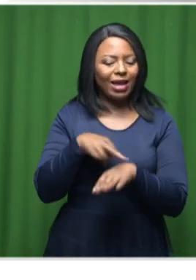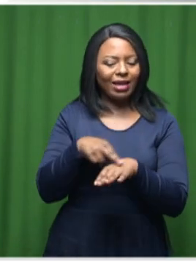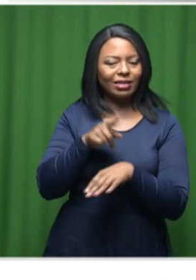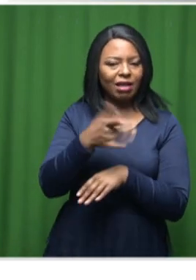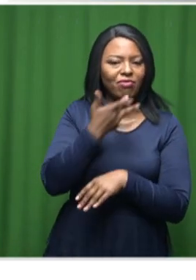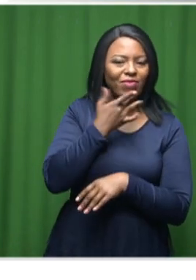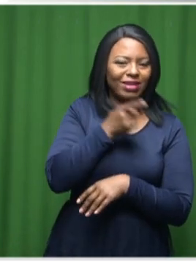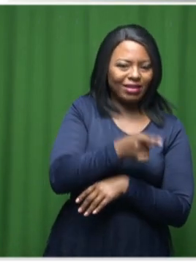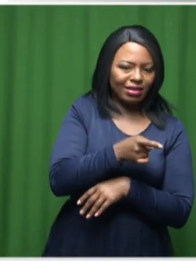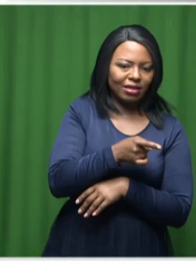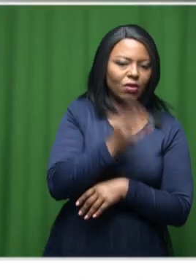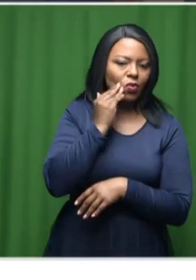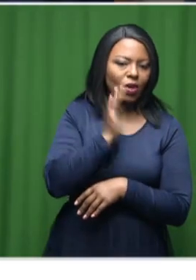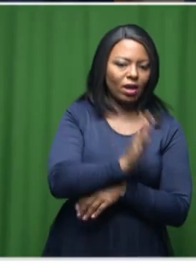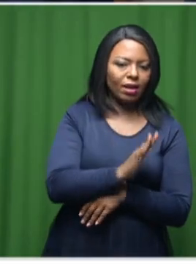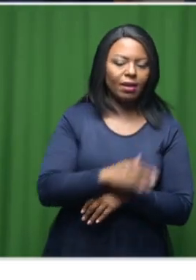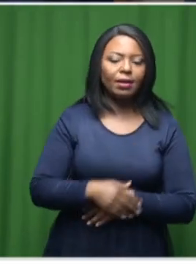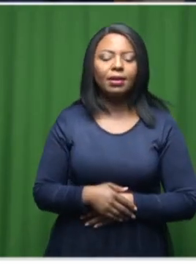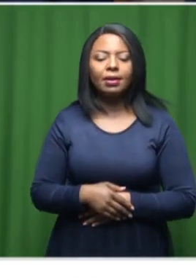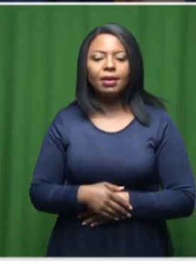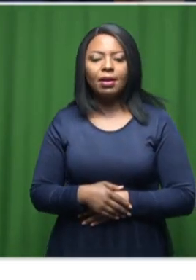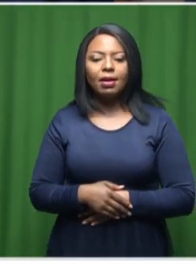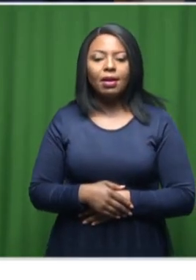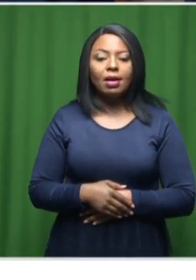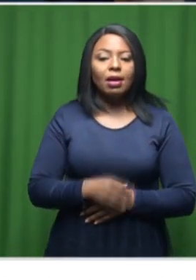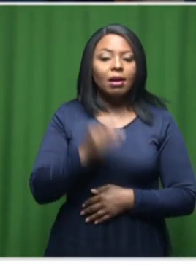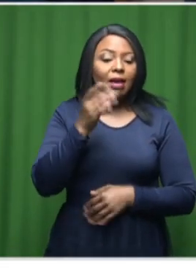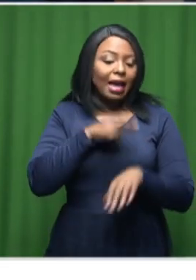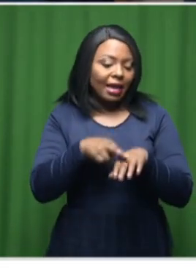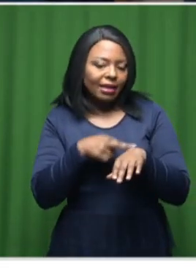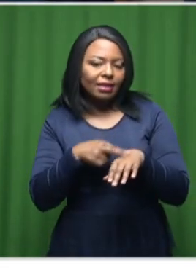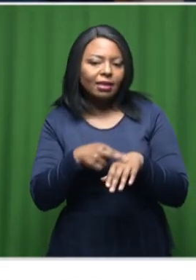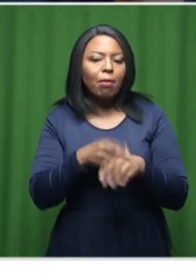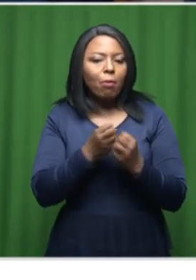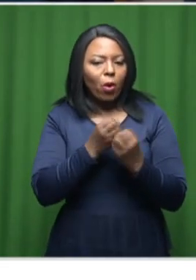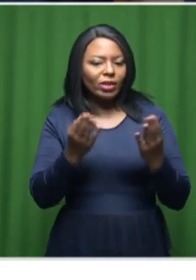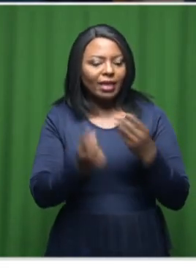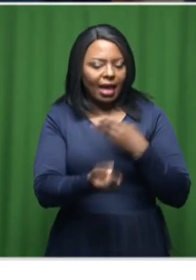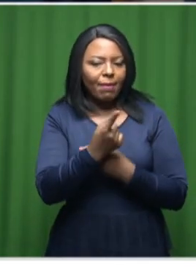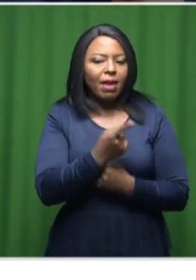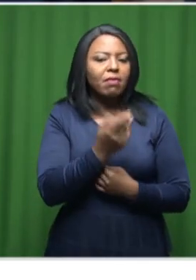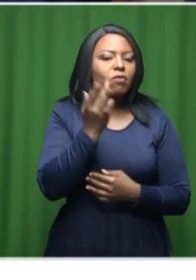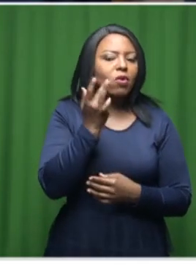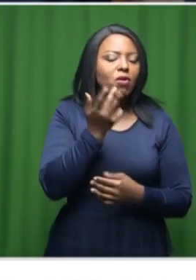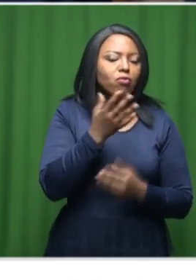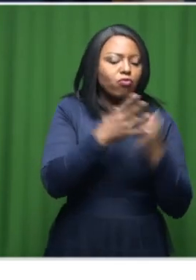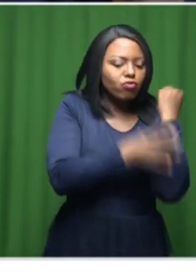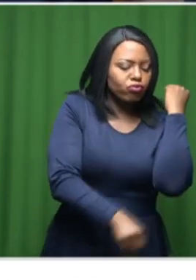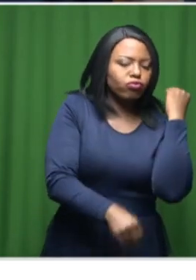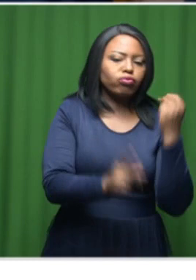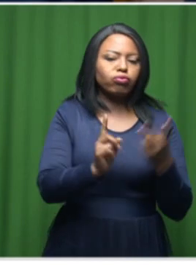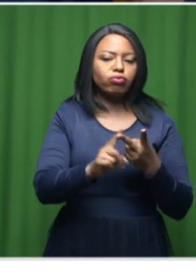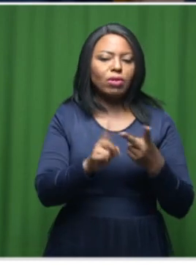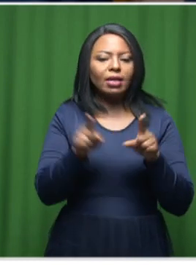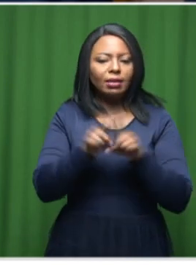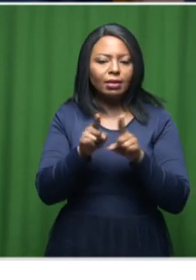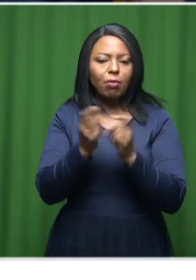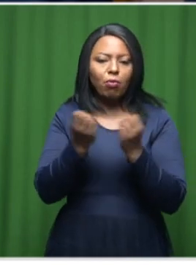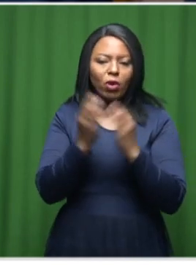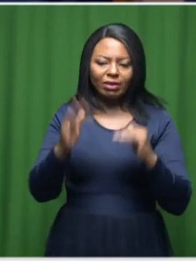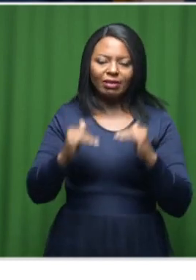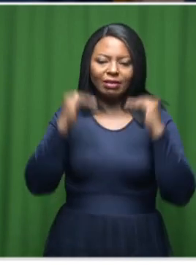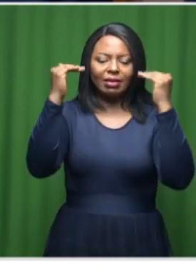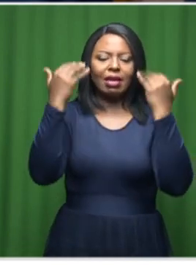bias. Racism is linked to poverty and is present in multiple localities. It leads to exceedingly high rates of